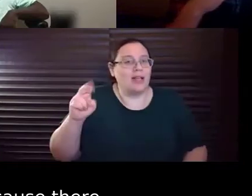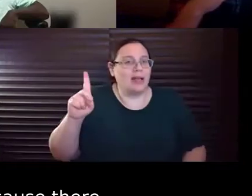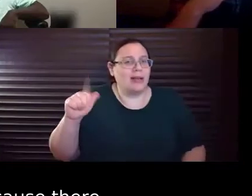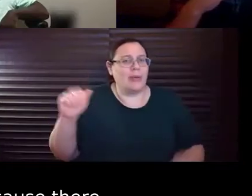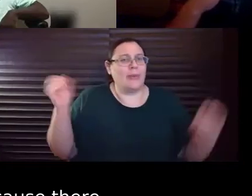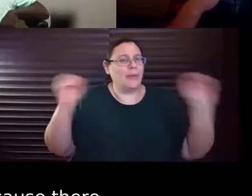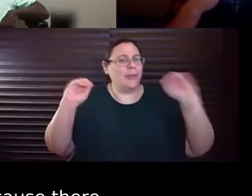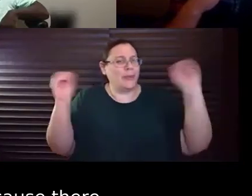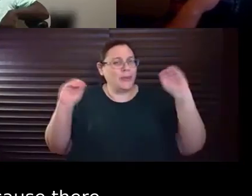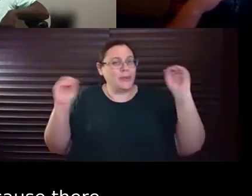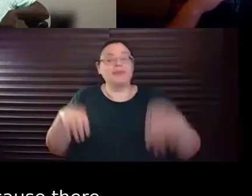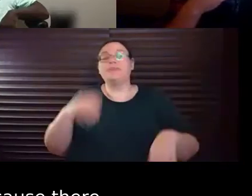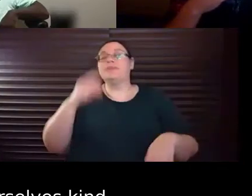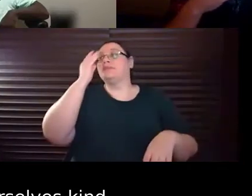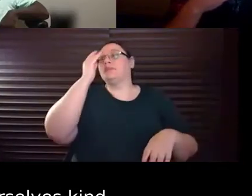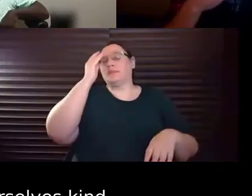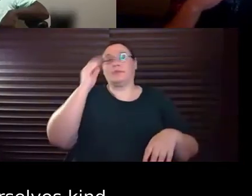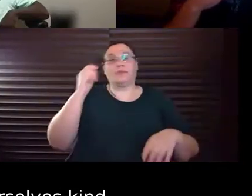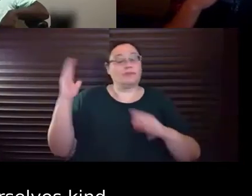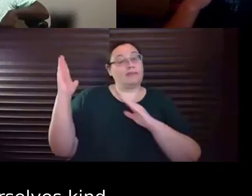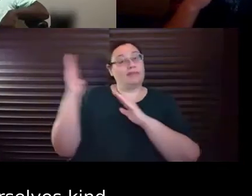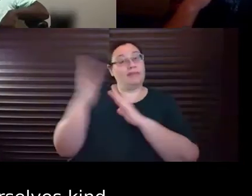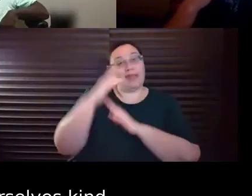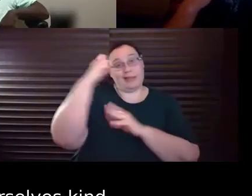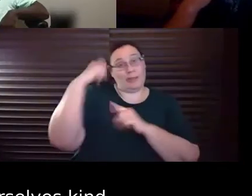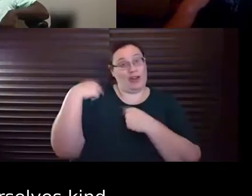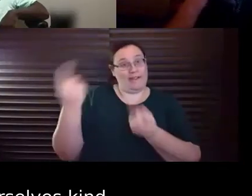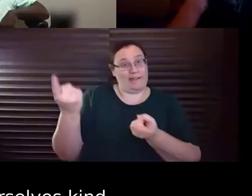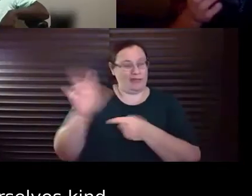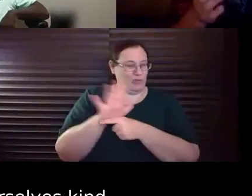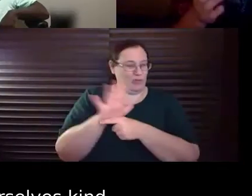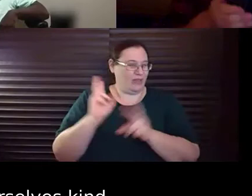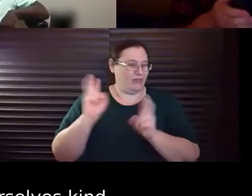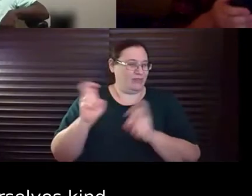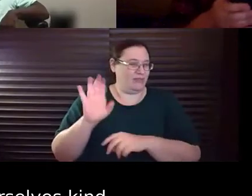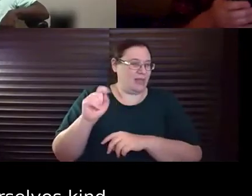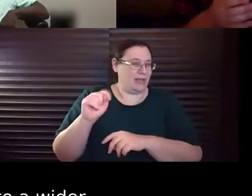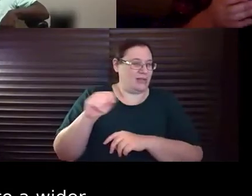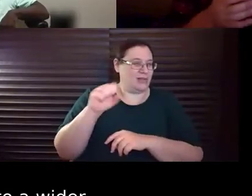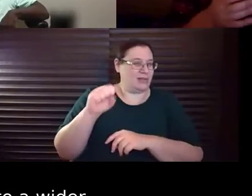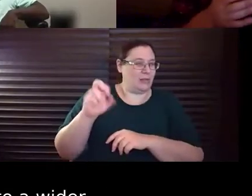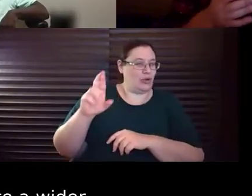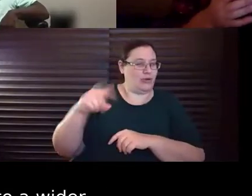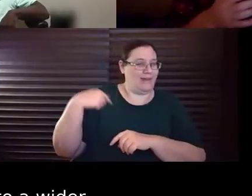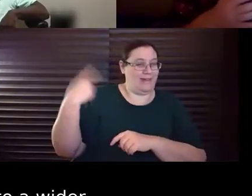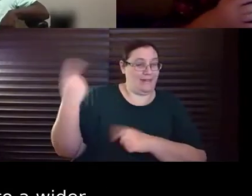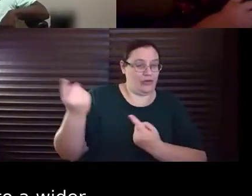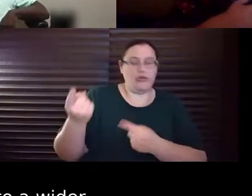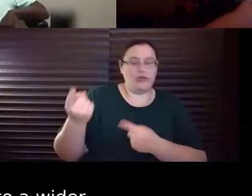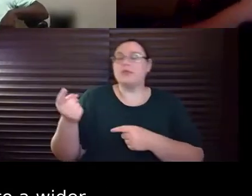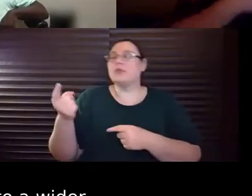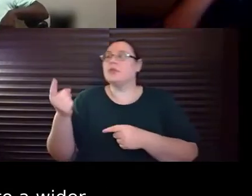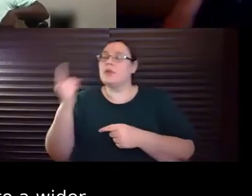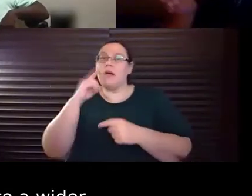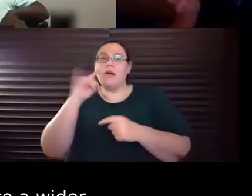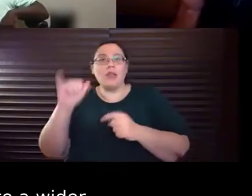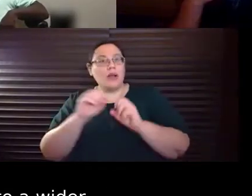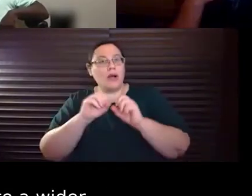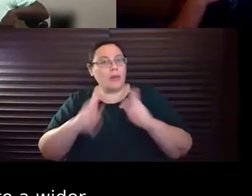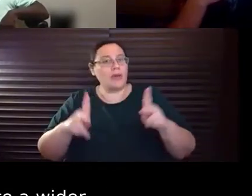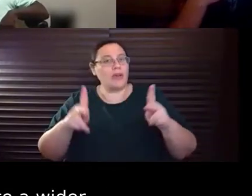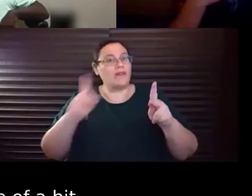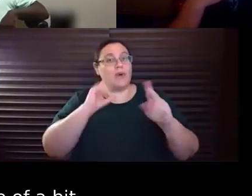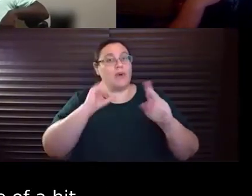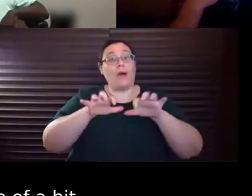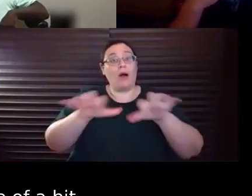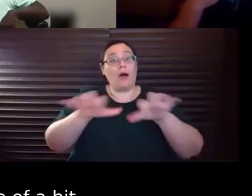think with Best Summer Ever, we found ourselves kind of having an opportunity to spread to a wider audience